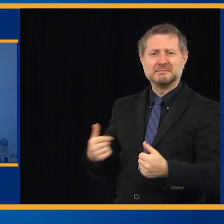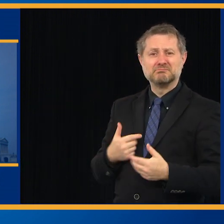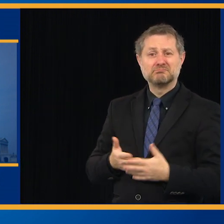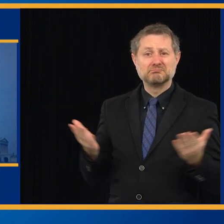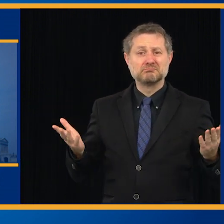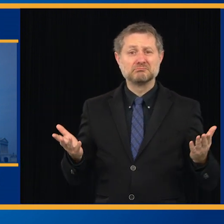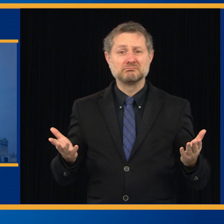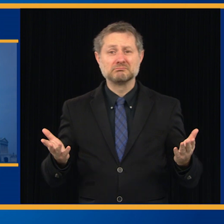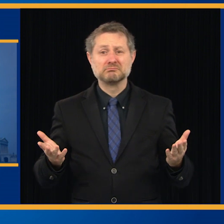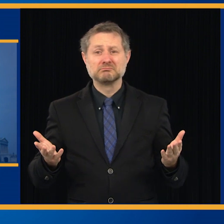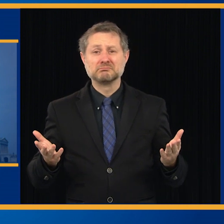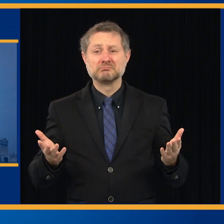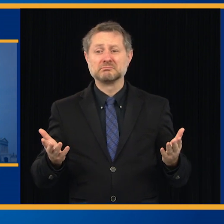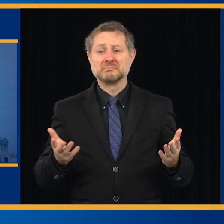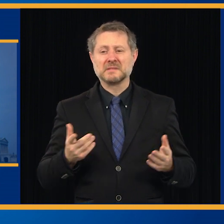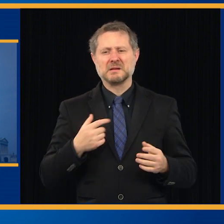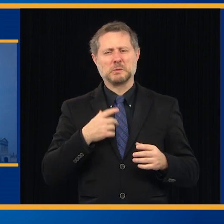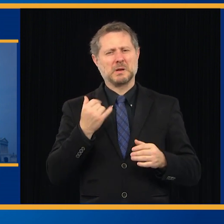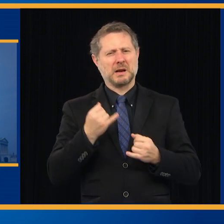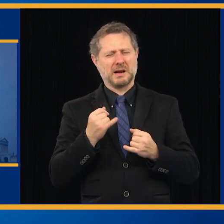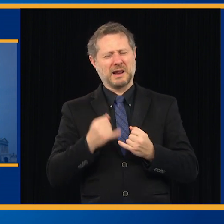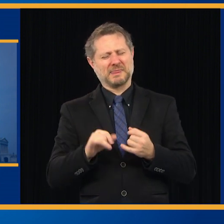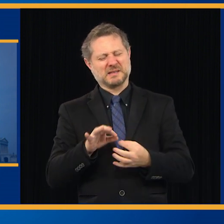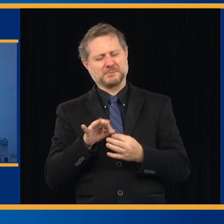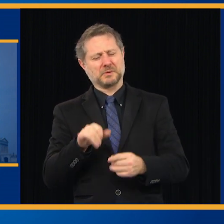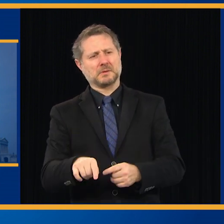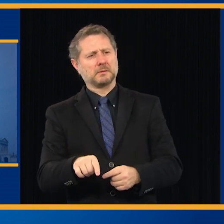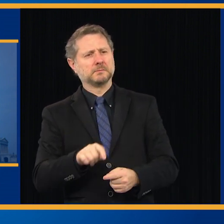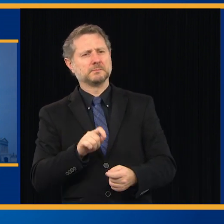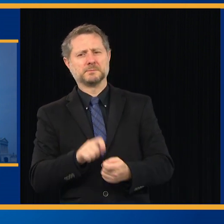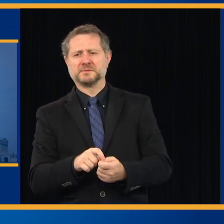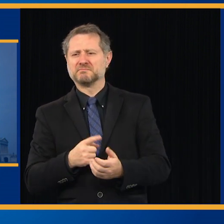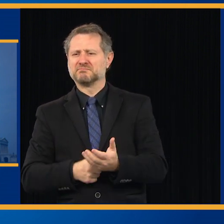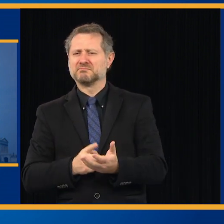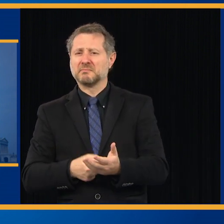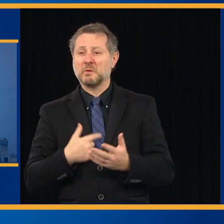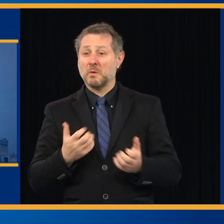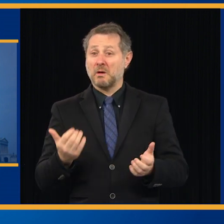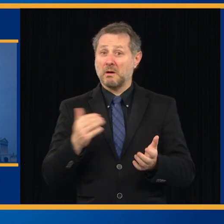Separate, last point on Washington. Don't make the same mistake twice.